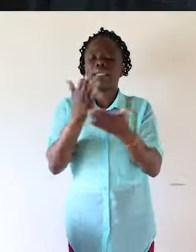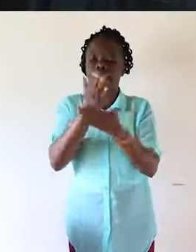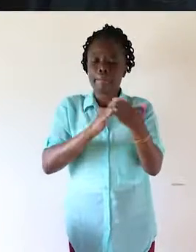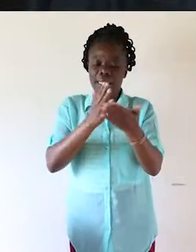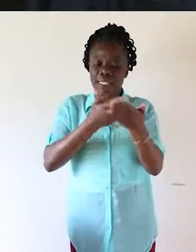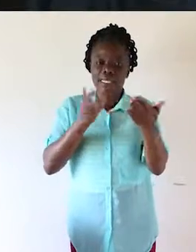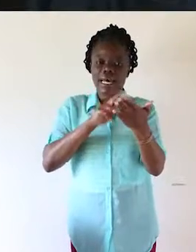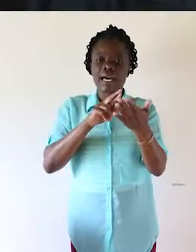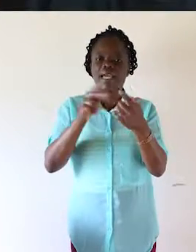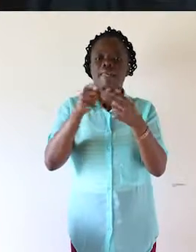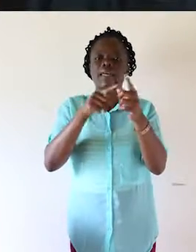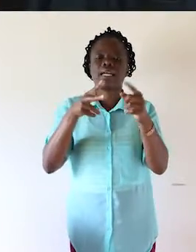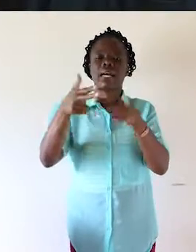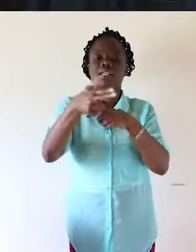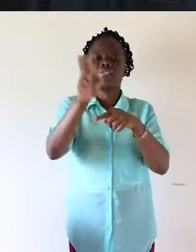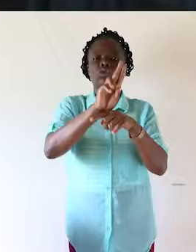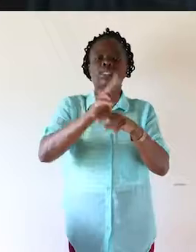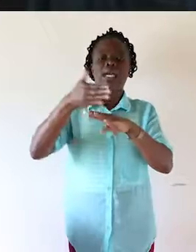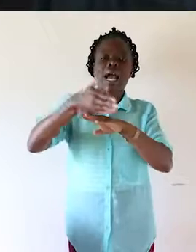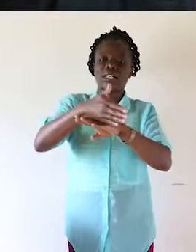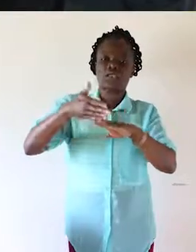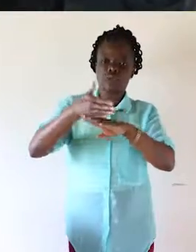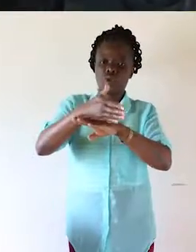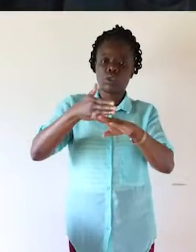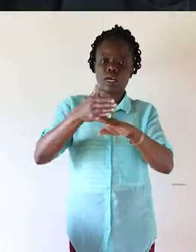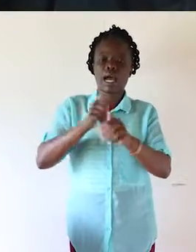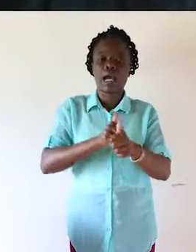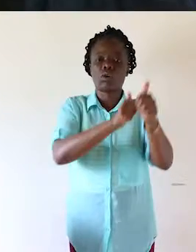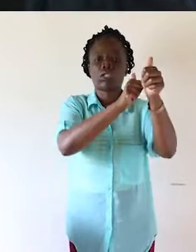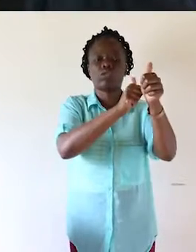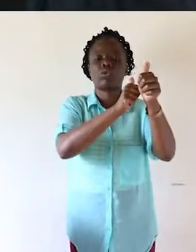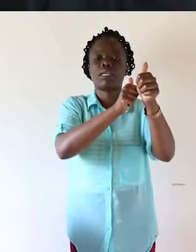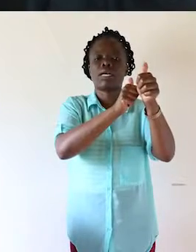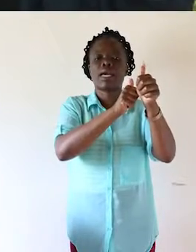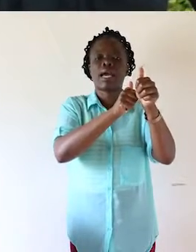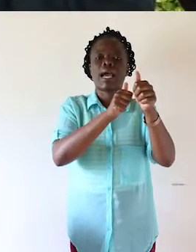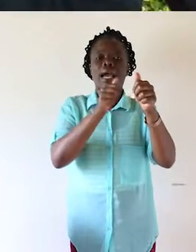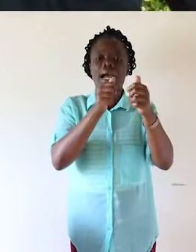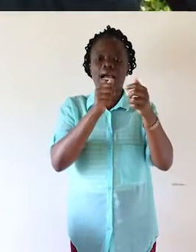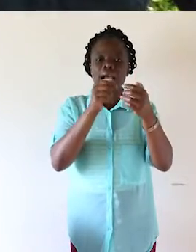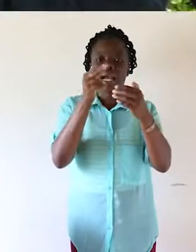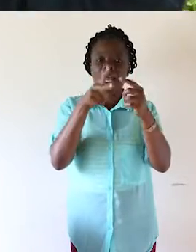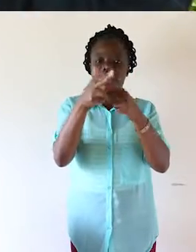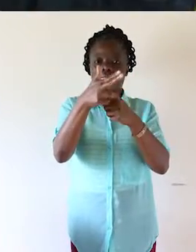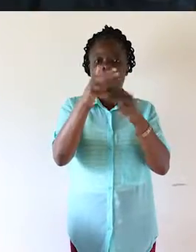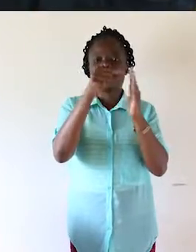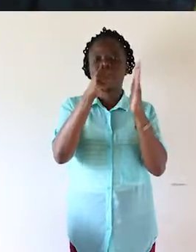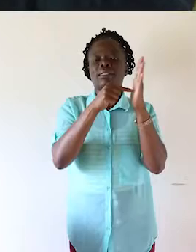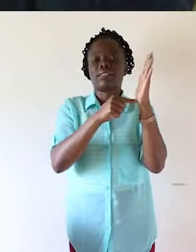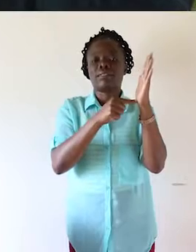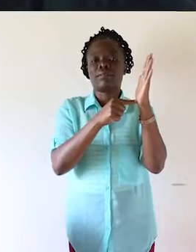The pieces are then cut using a hacksaw according to the cutting list. We are now in the